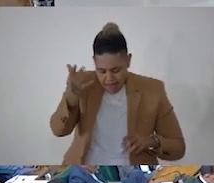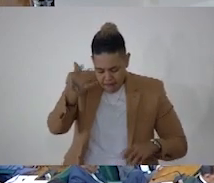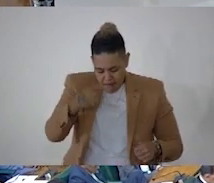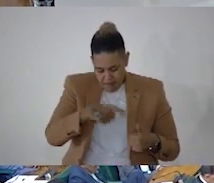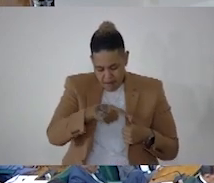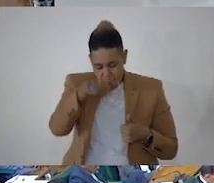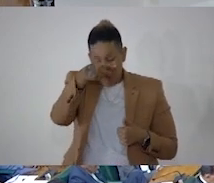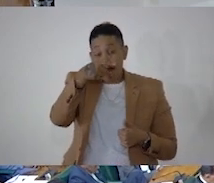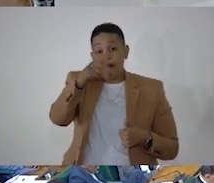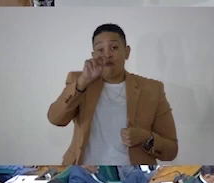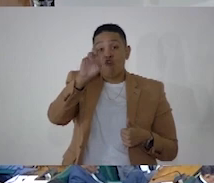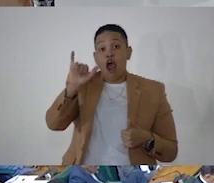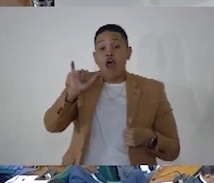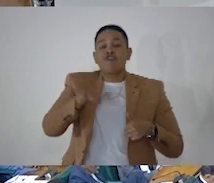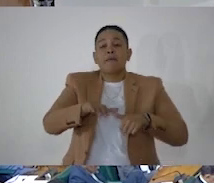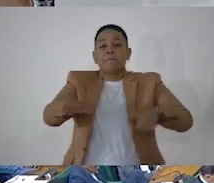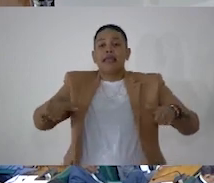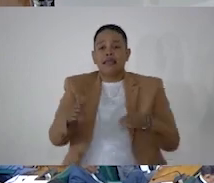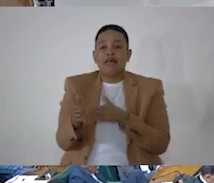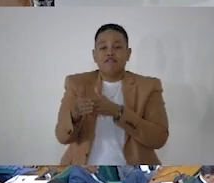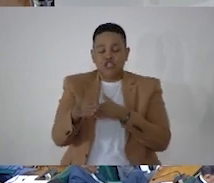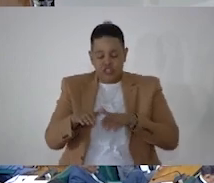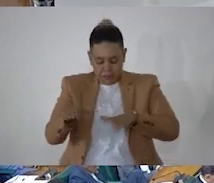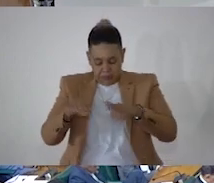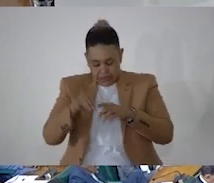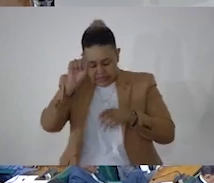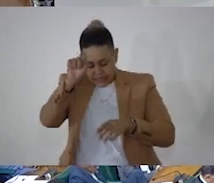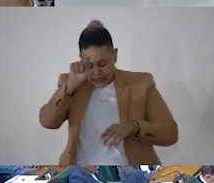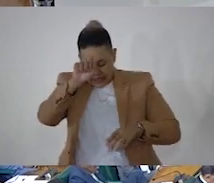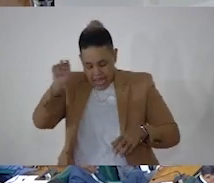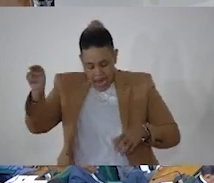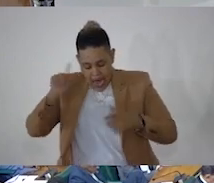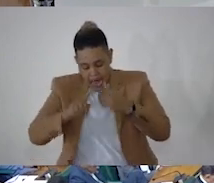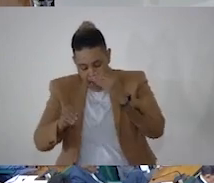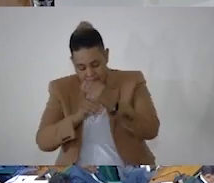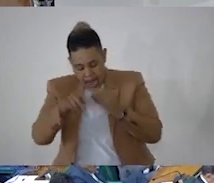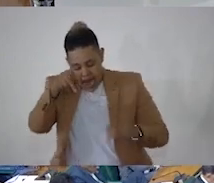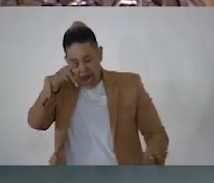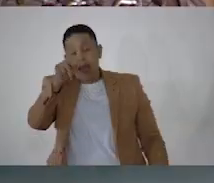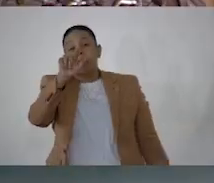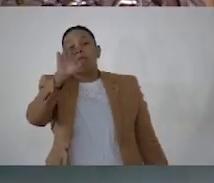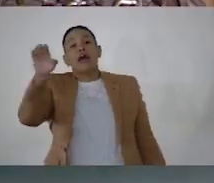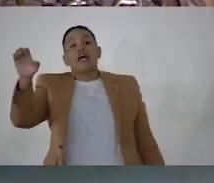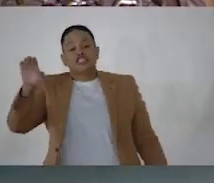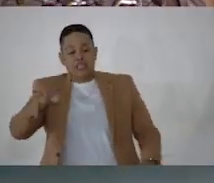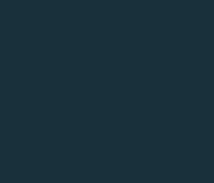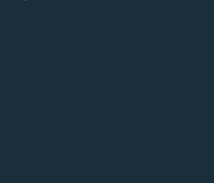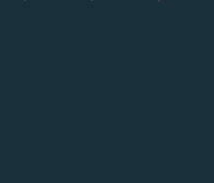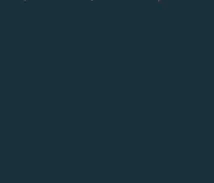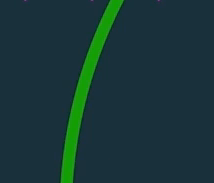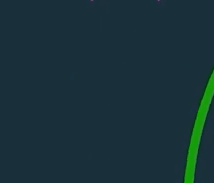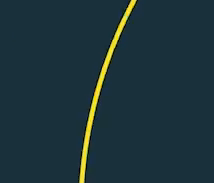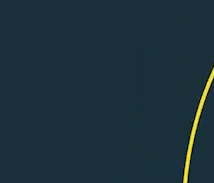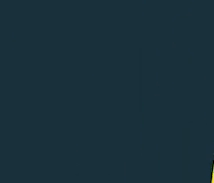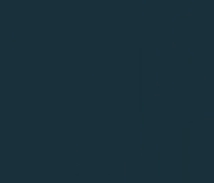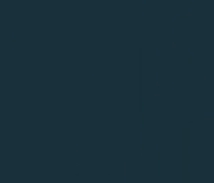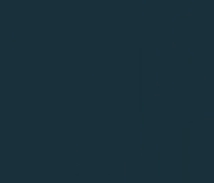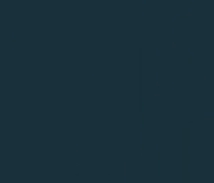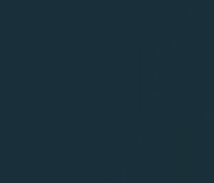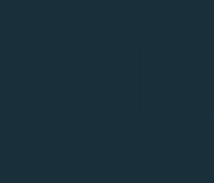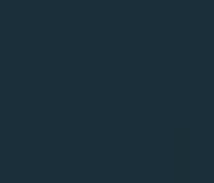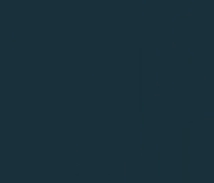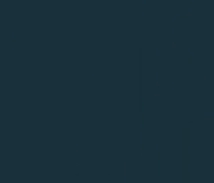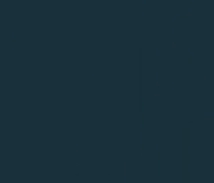Prairie Bathing and Fishing Beach in St. Anne and Padgy Beach in St. Mary.